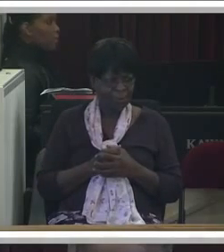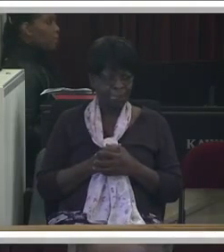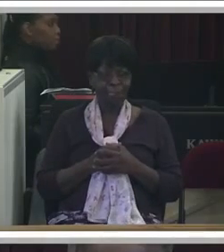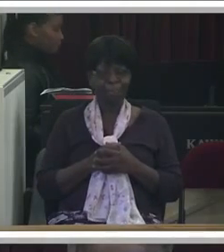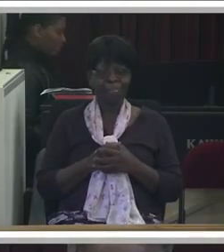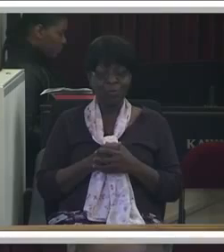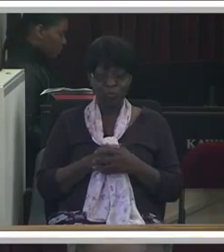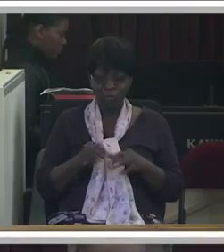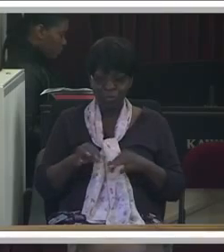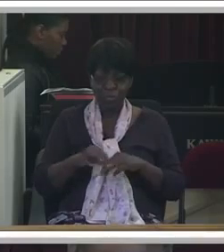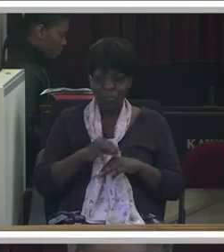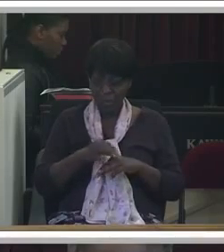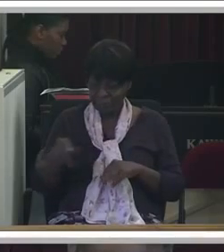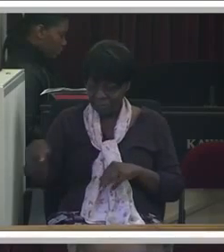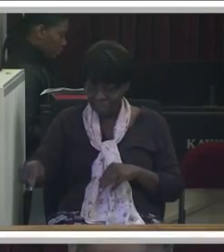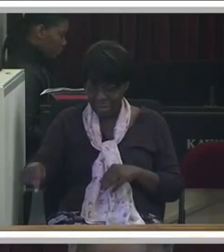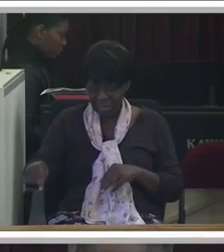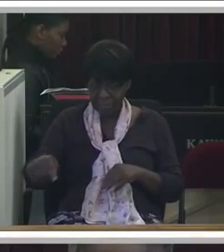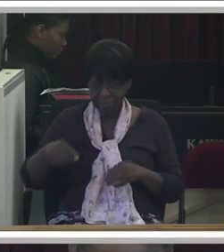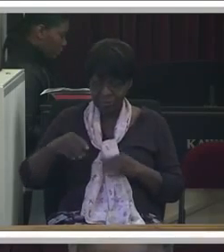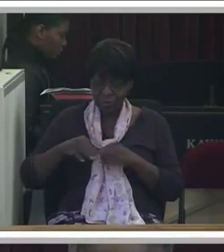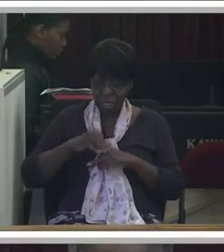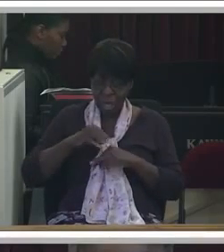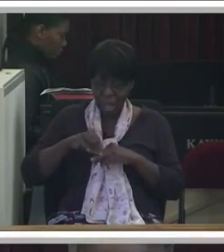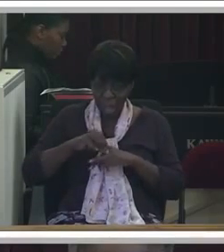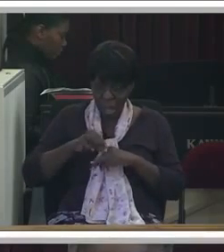between the child and him